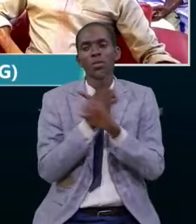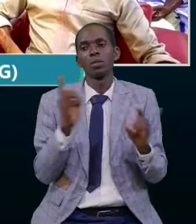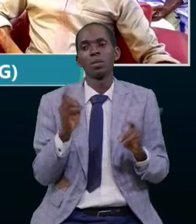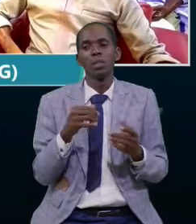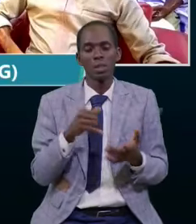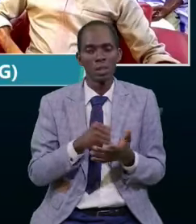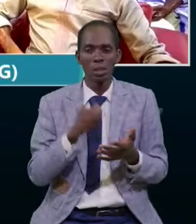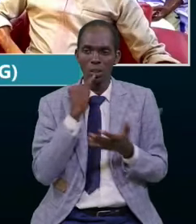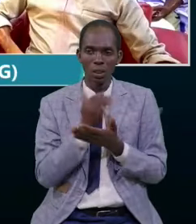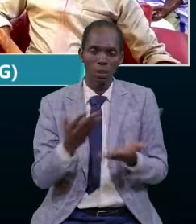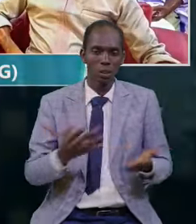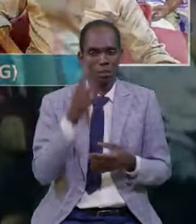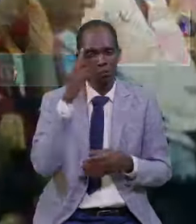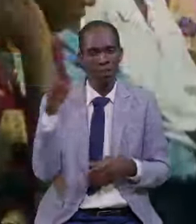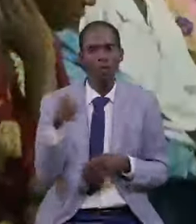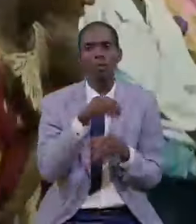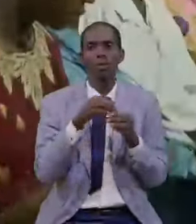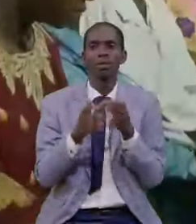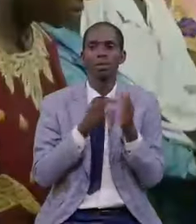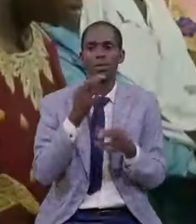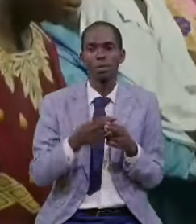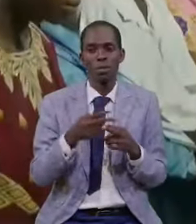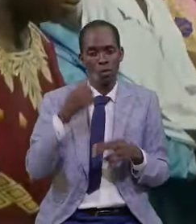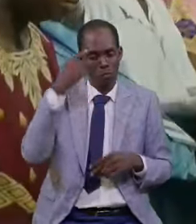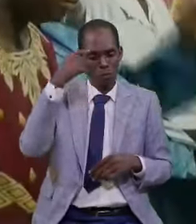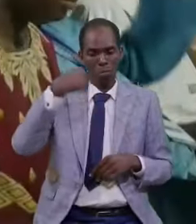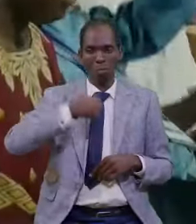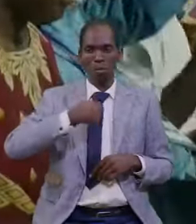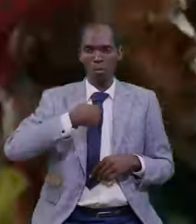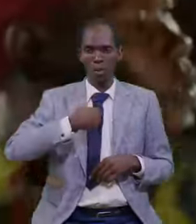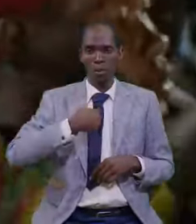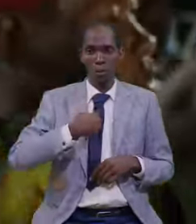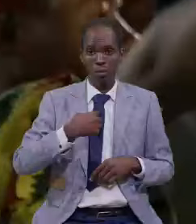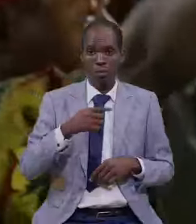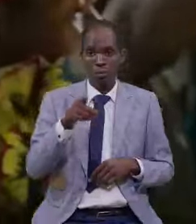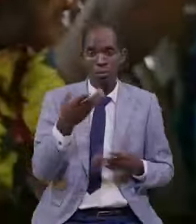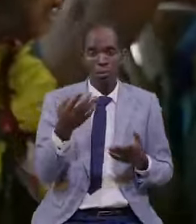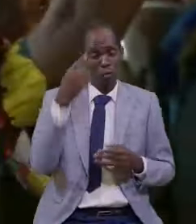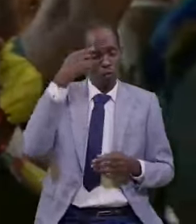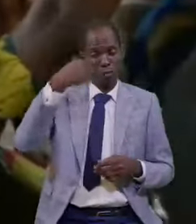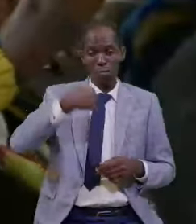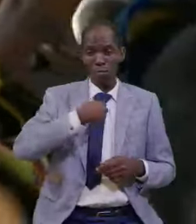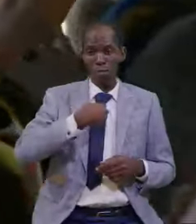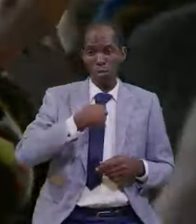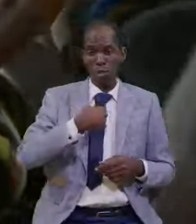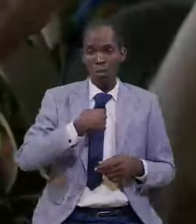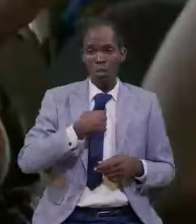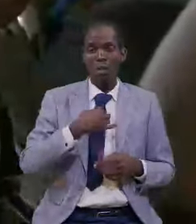you. For me. Where are you? For me. I said, where are you? For me.